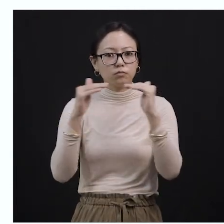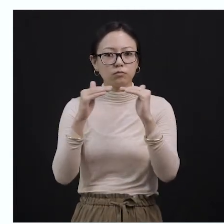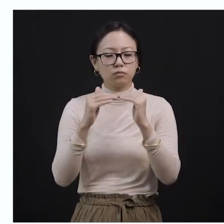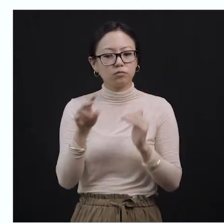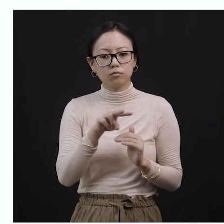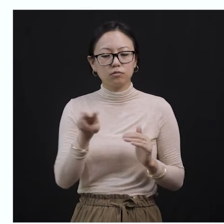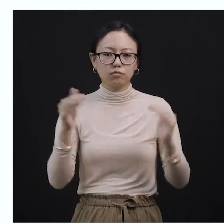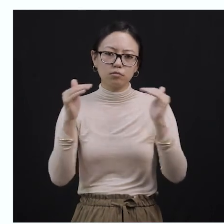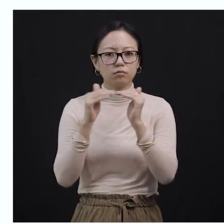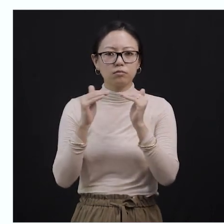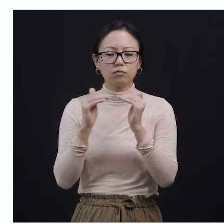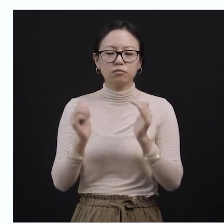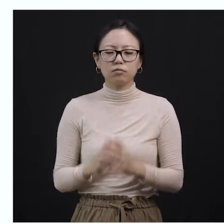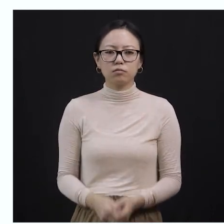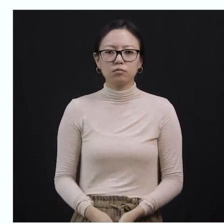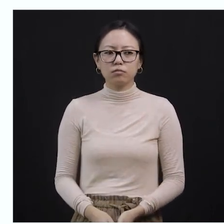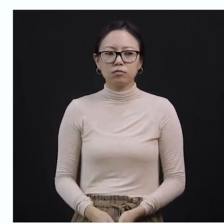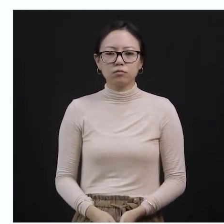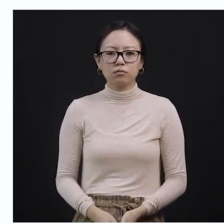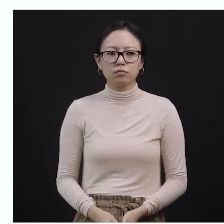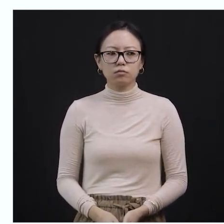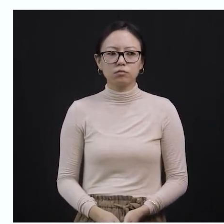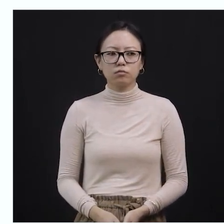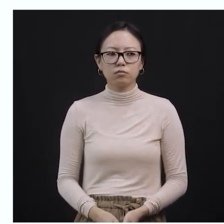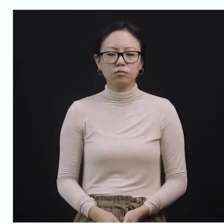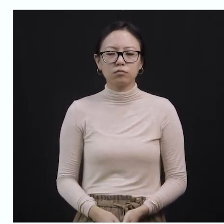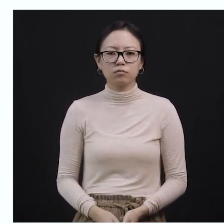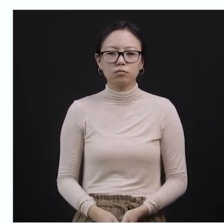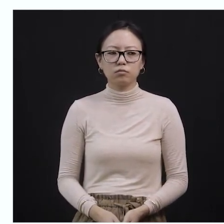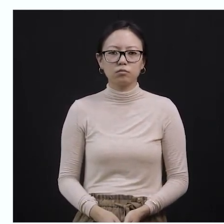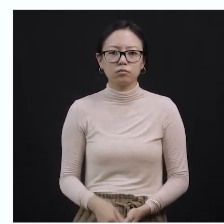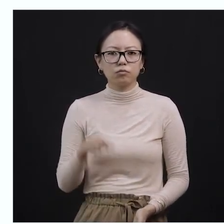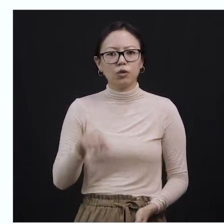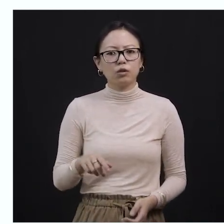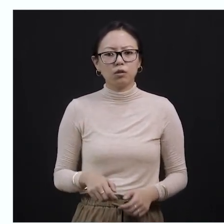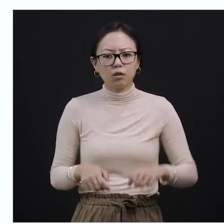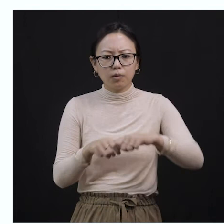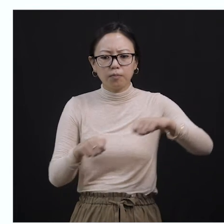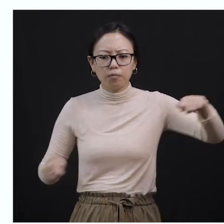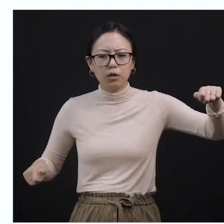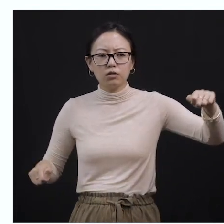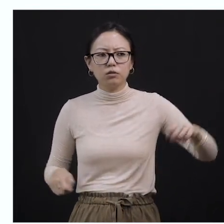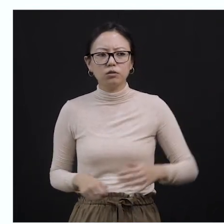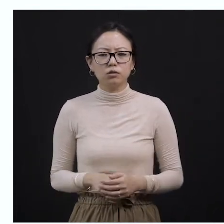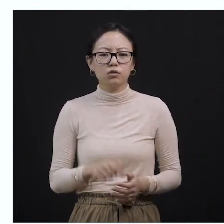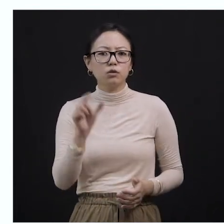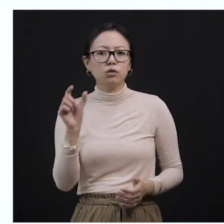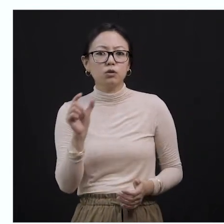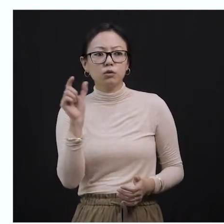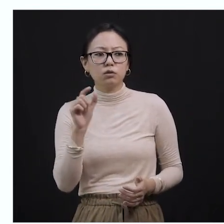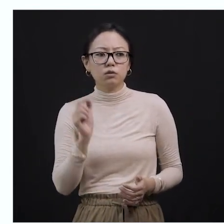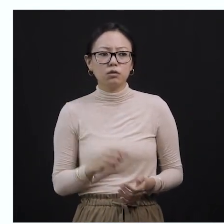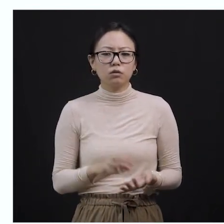Okay, children? Now, measuring length using non-standard units. I've already mentioned